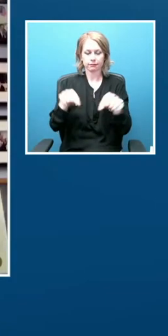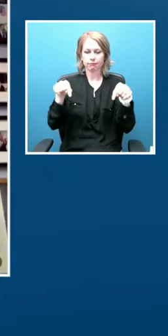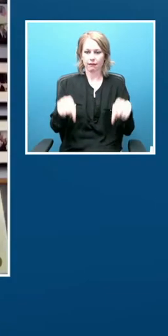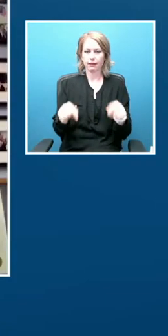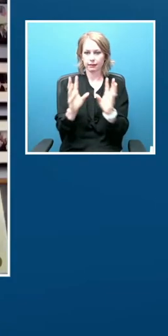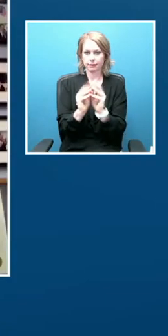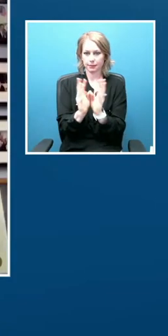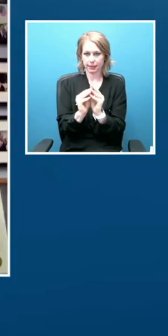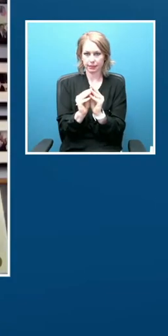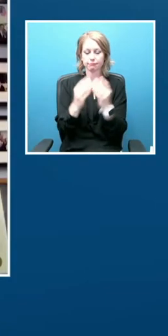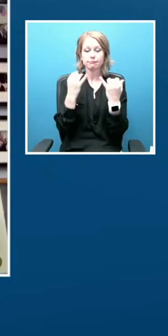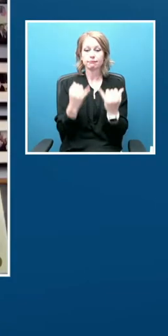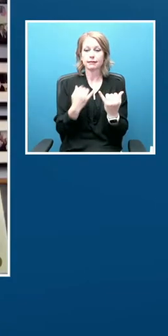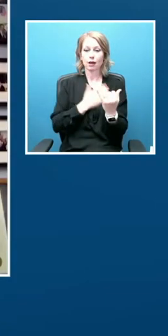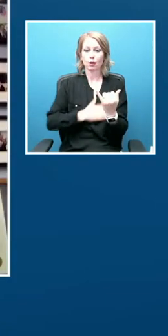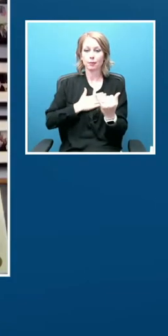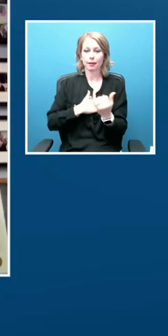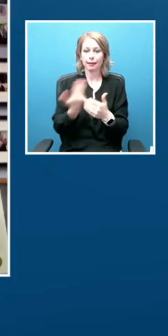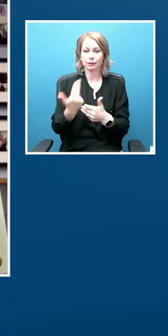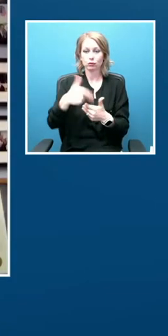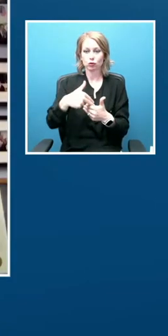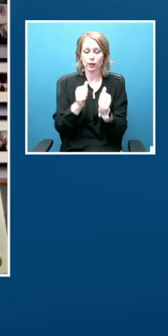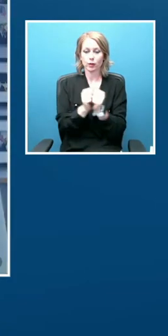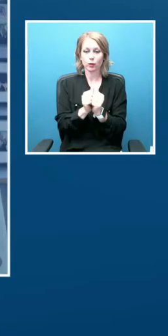the Pledge of Allegiance.